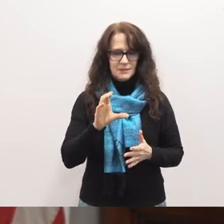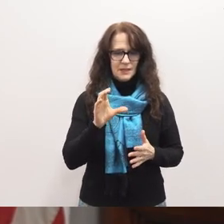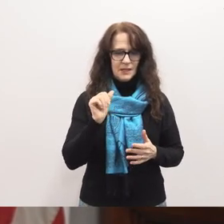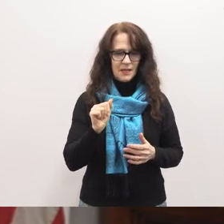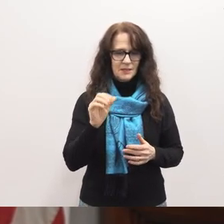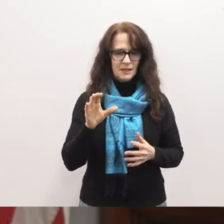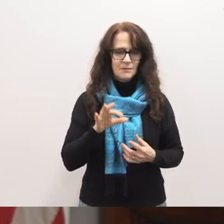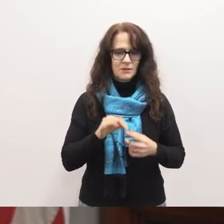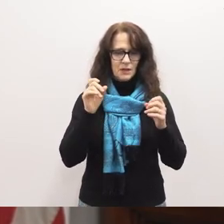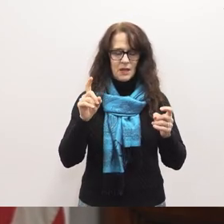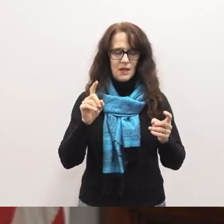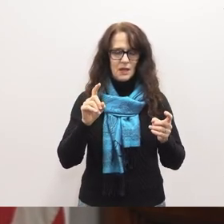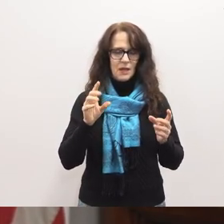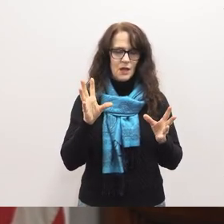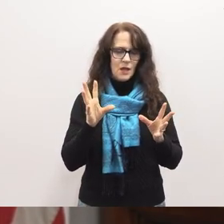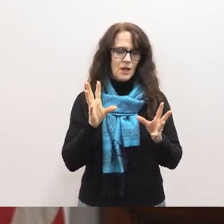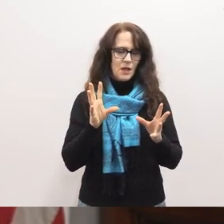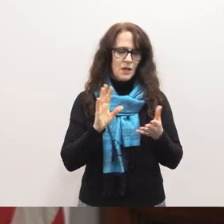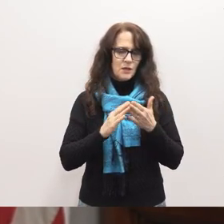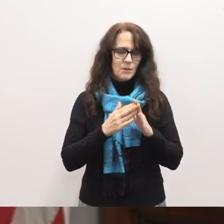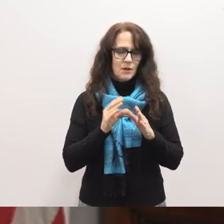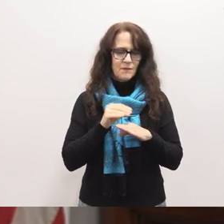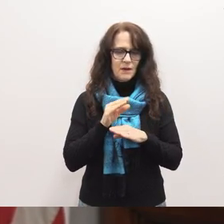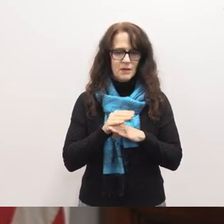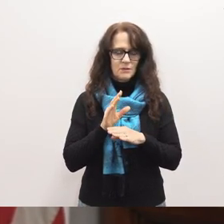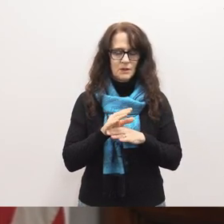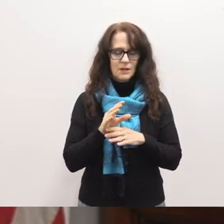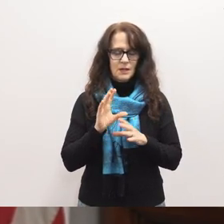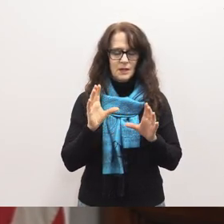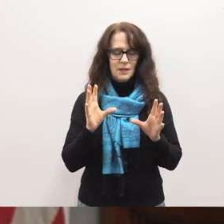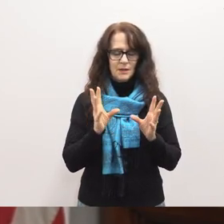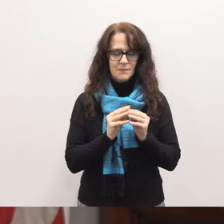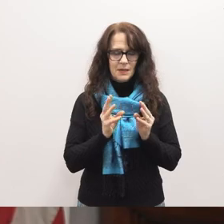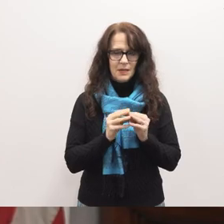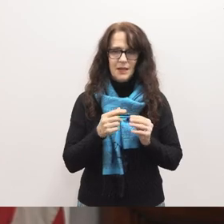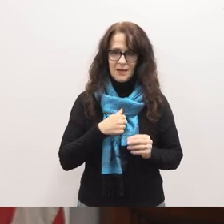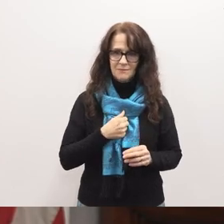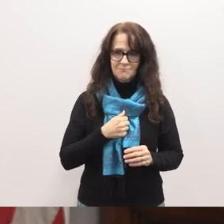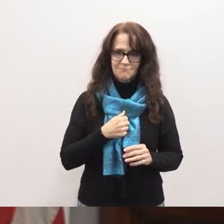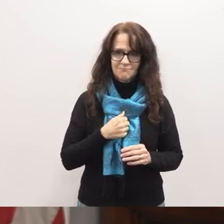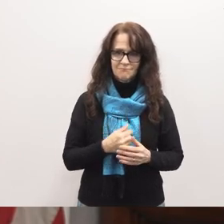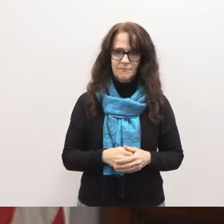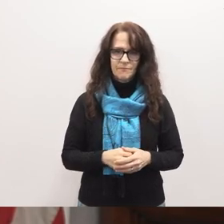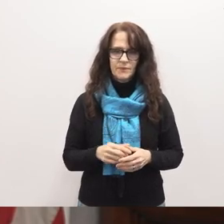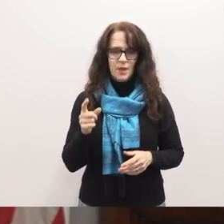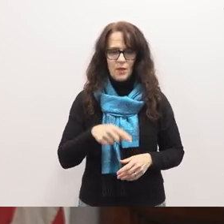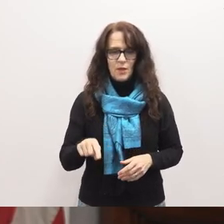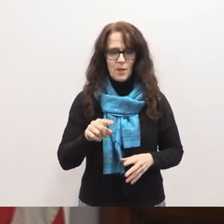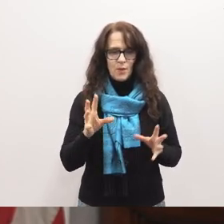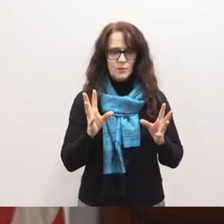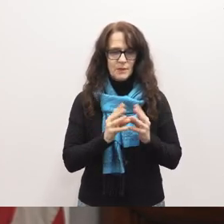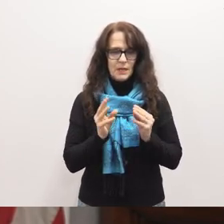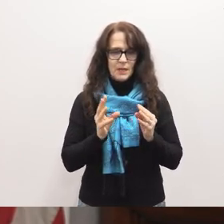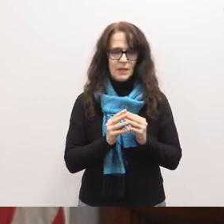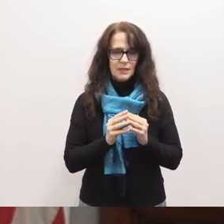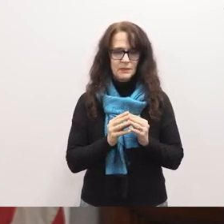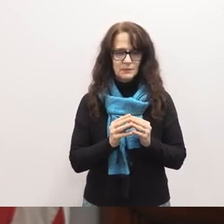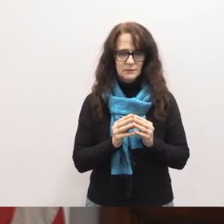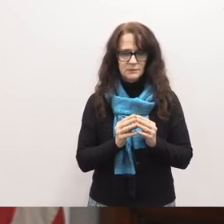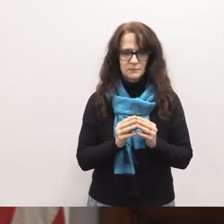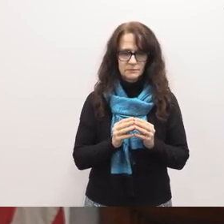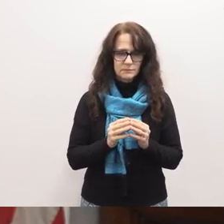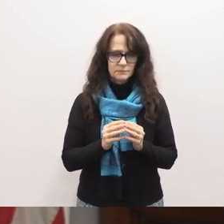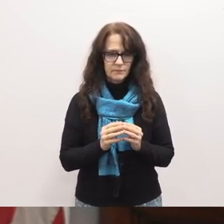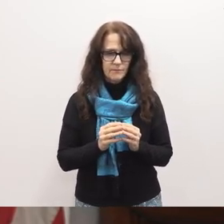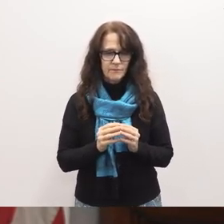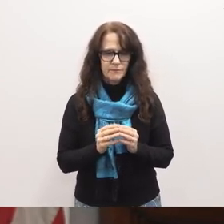Special Education Community Advisory Committee meeting. And those meetings,